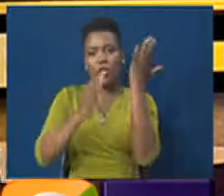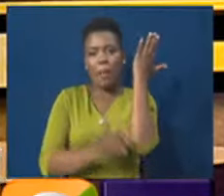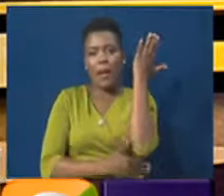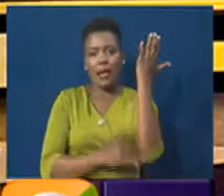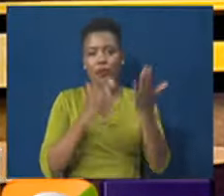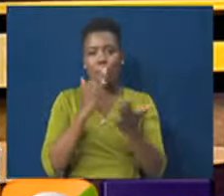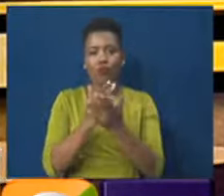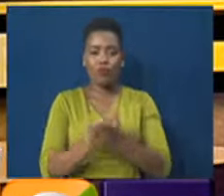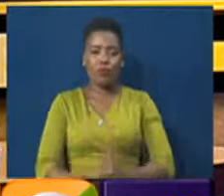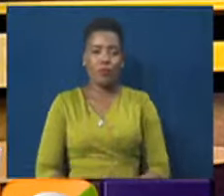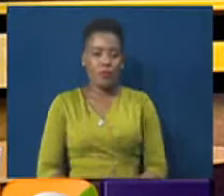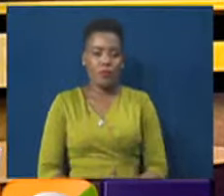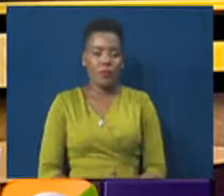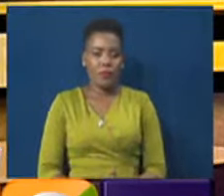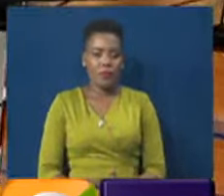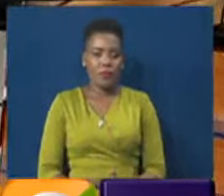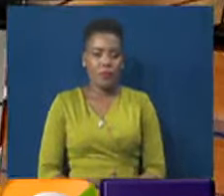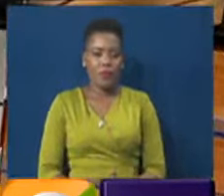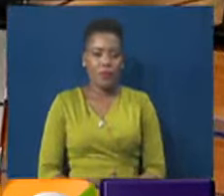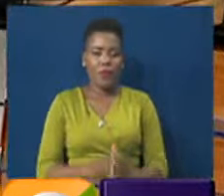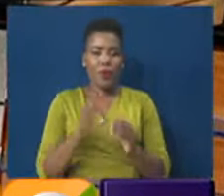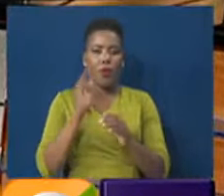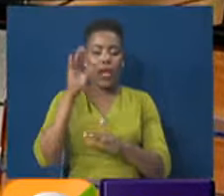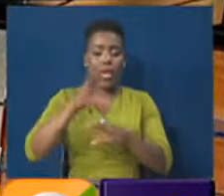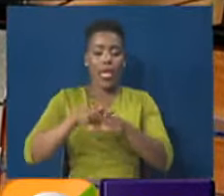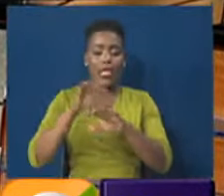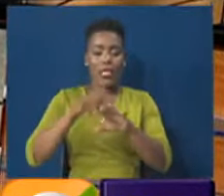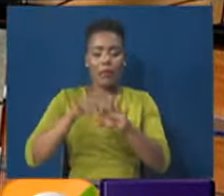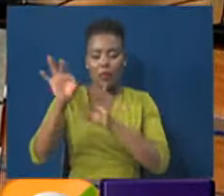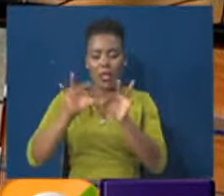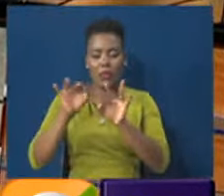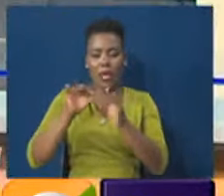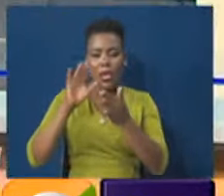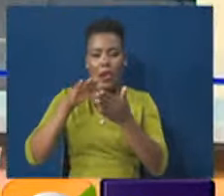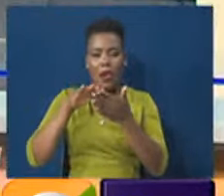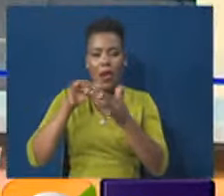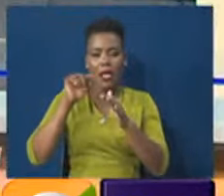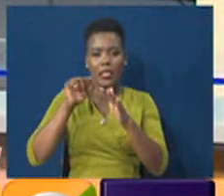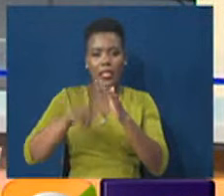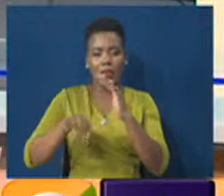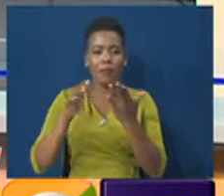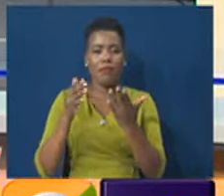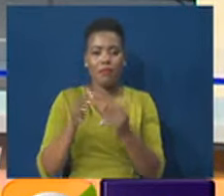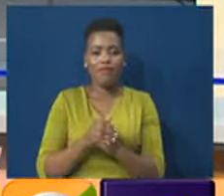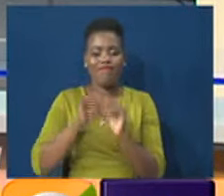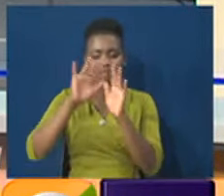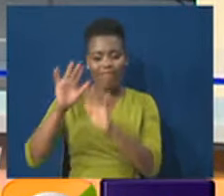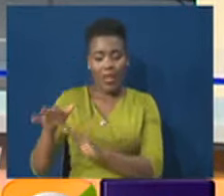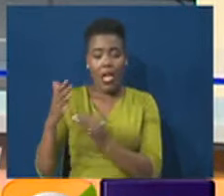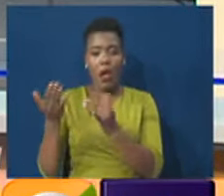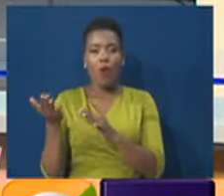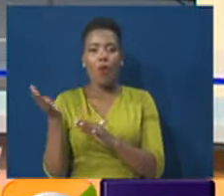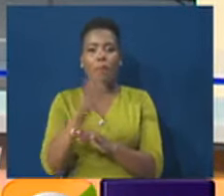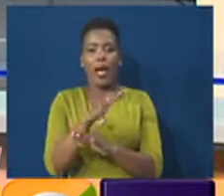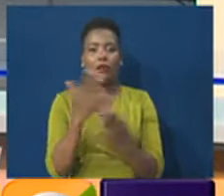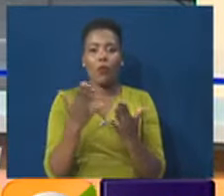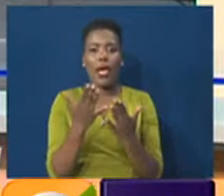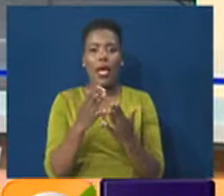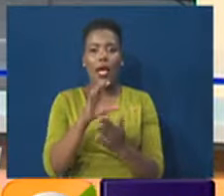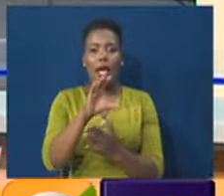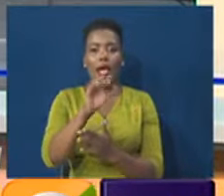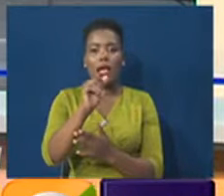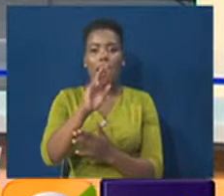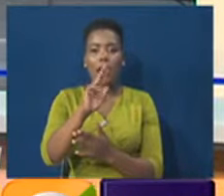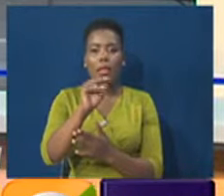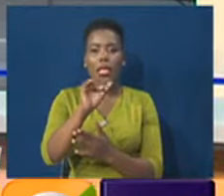detail. Thank you. Of course, we'll get time to go into details on the array of areas that await our attention. We now cross over to the cabinet studio,